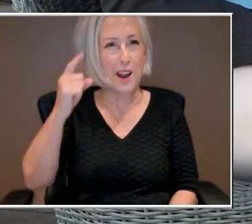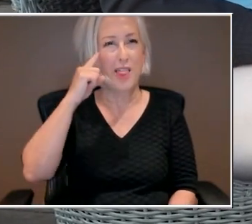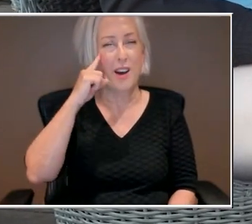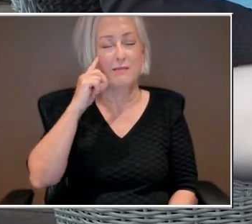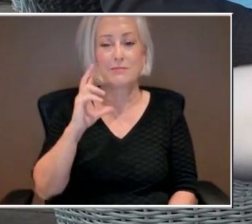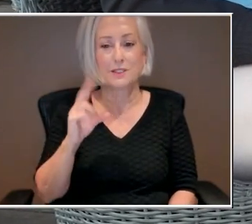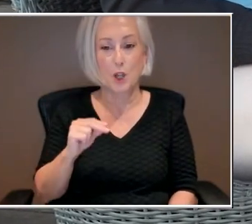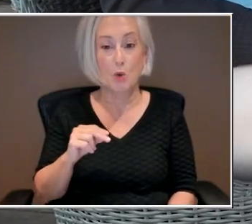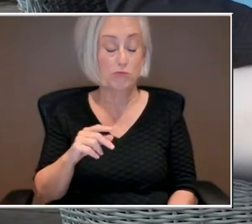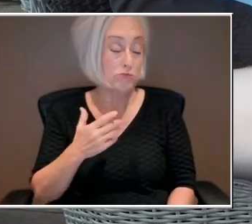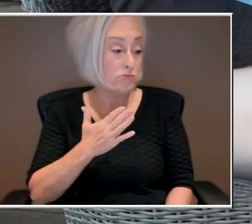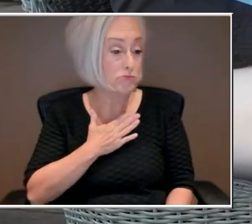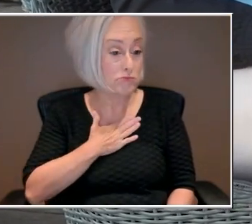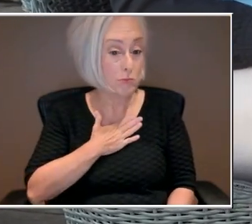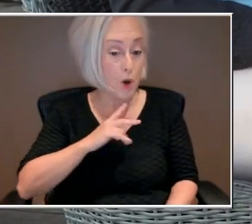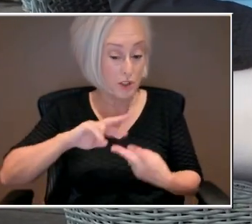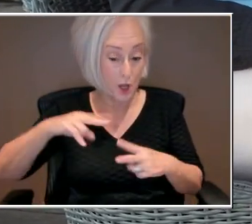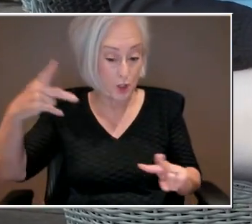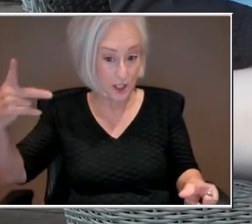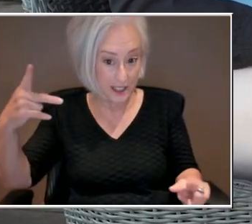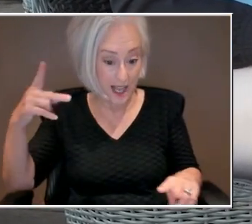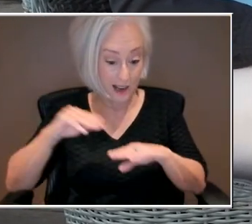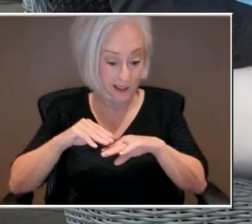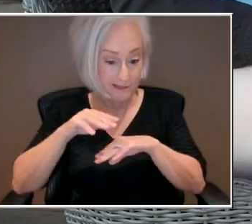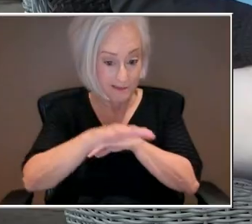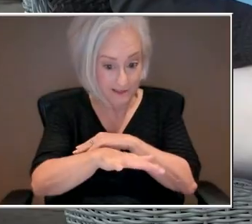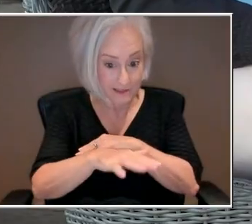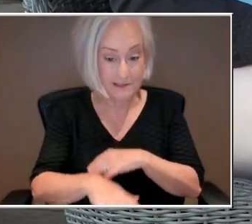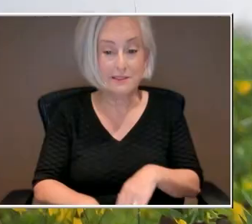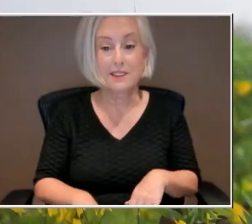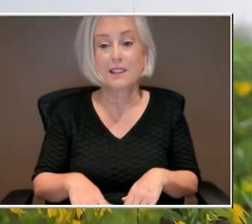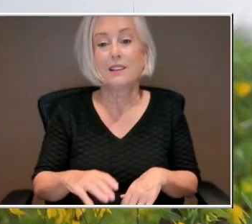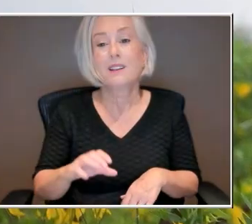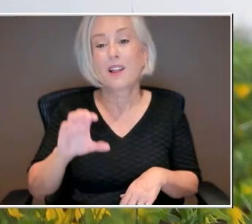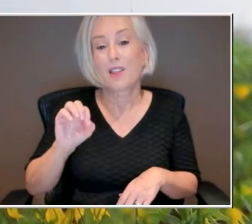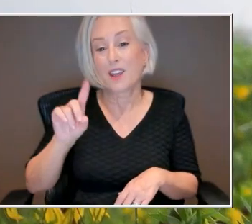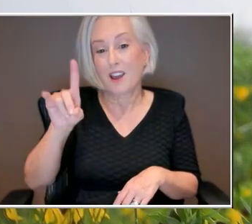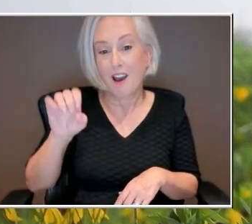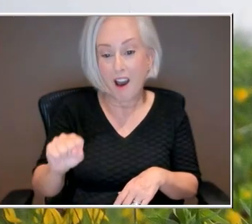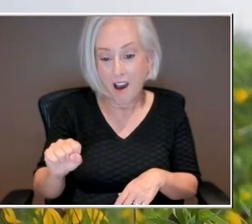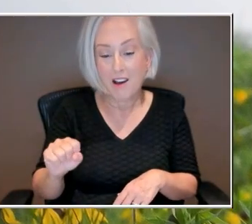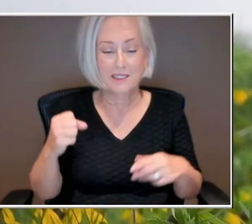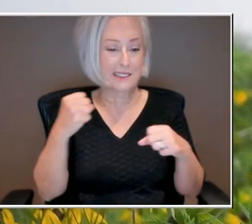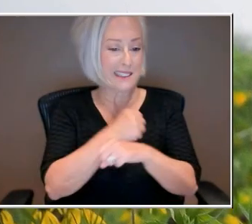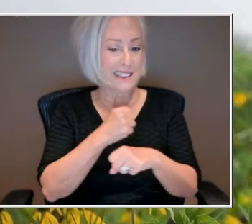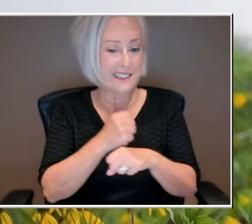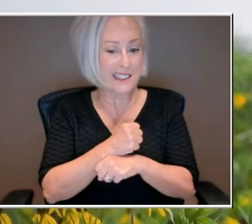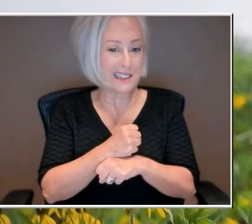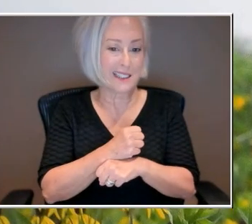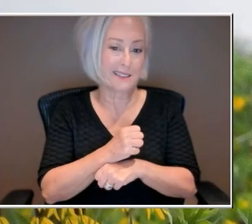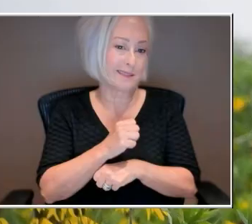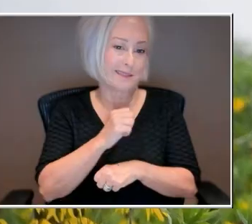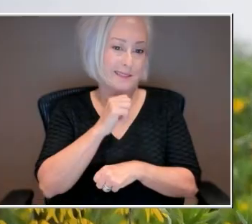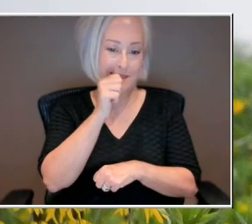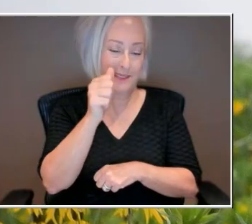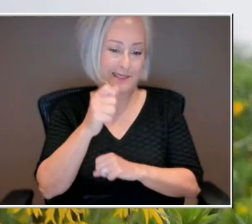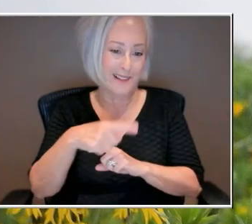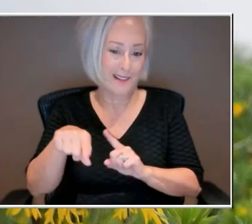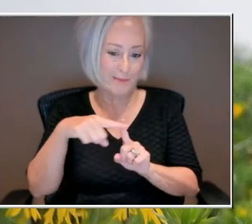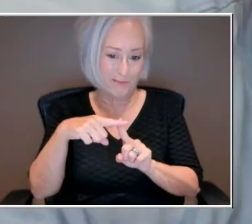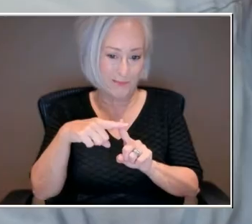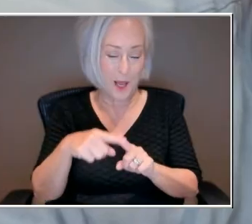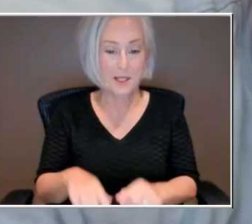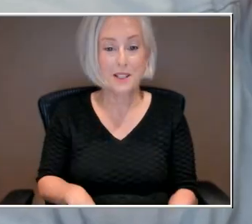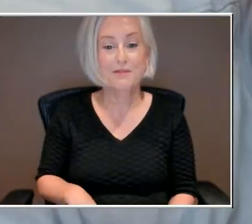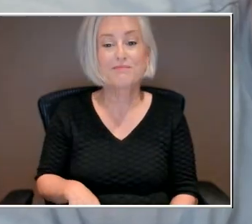breast cancer, and we knew the odds, the statistics were not in our favor. They were right. This would be another thing the sisters would